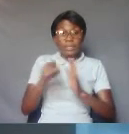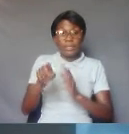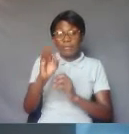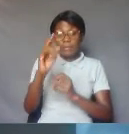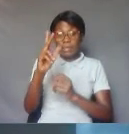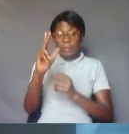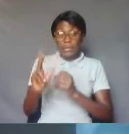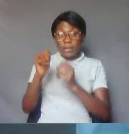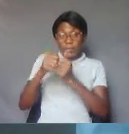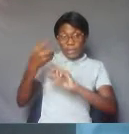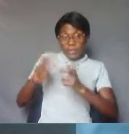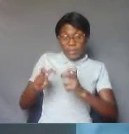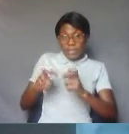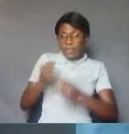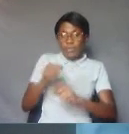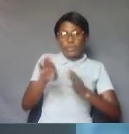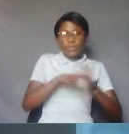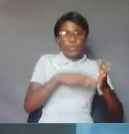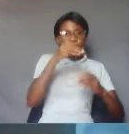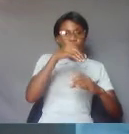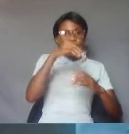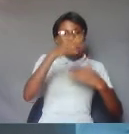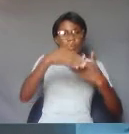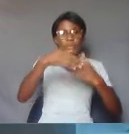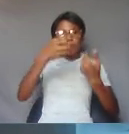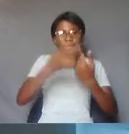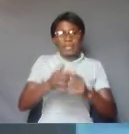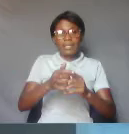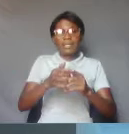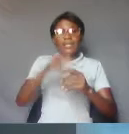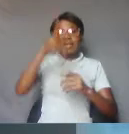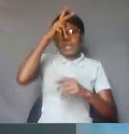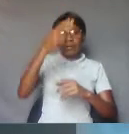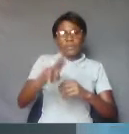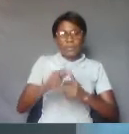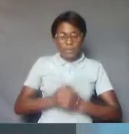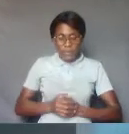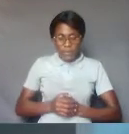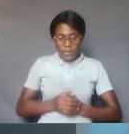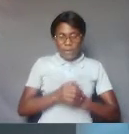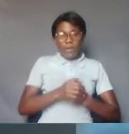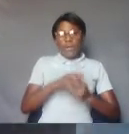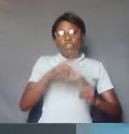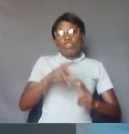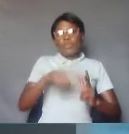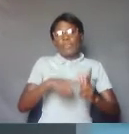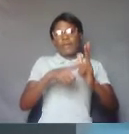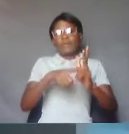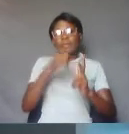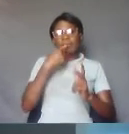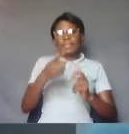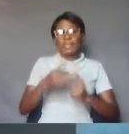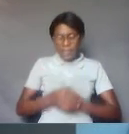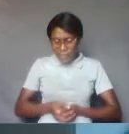near to offer the food of his God. He may eat the food of his God, of the most holy, as well as of the holy, but he cannot